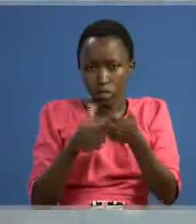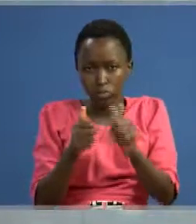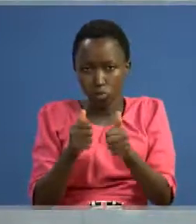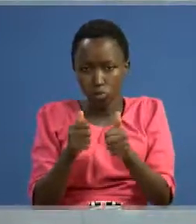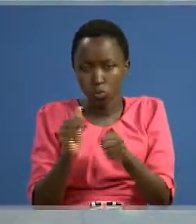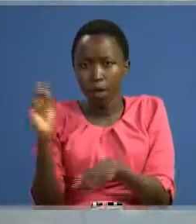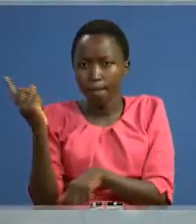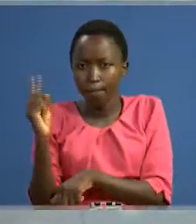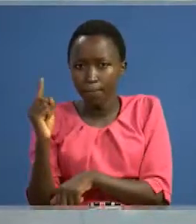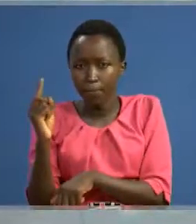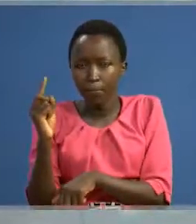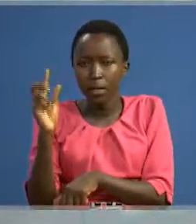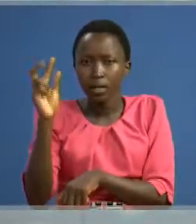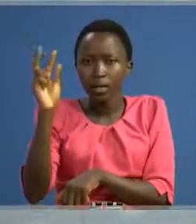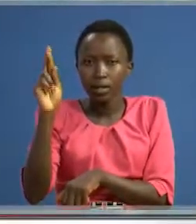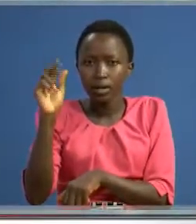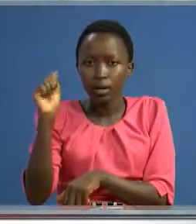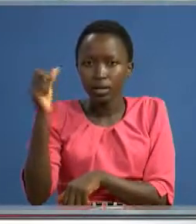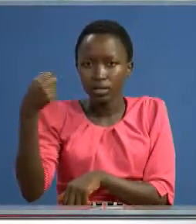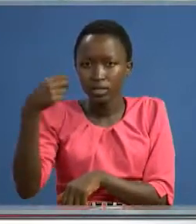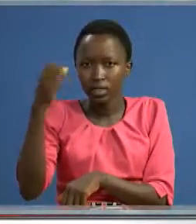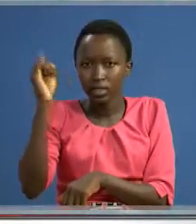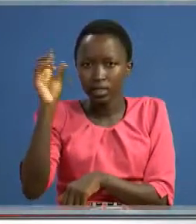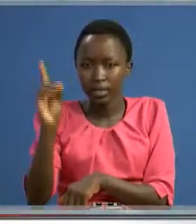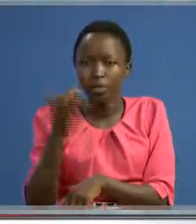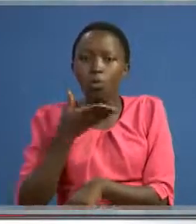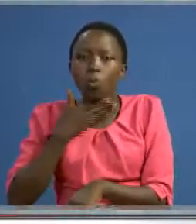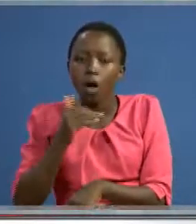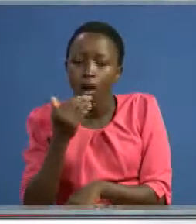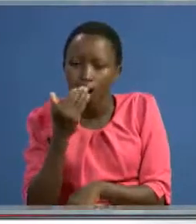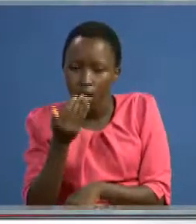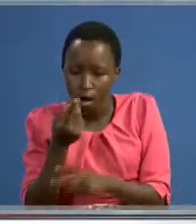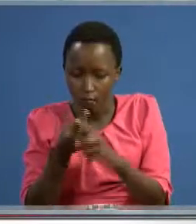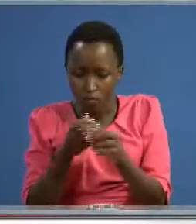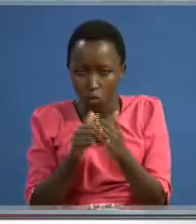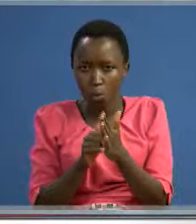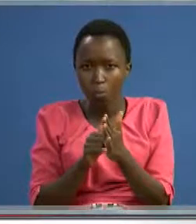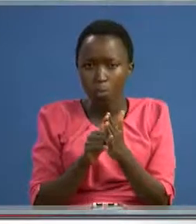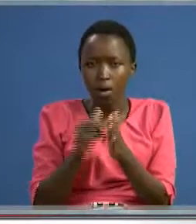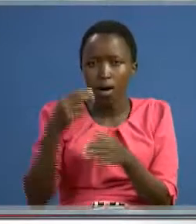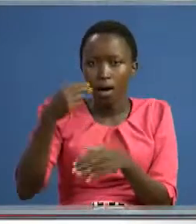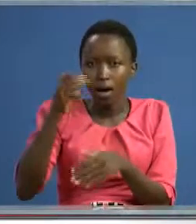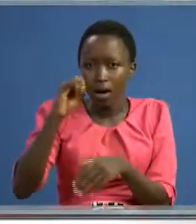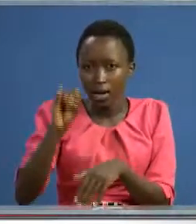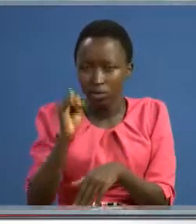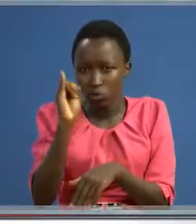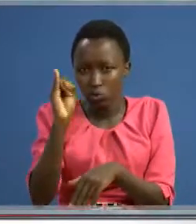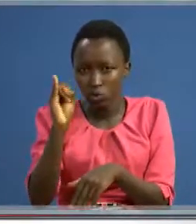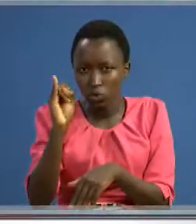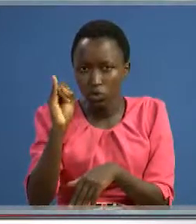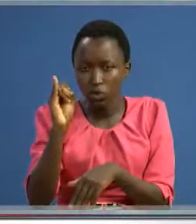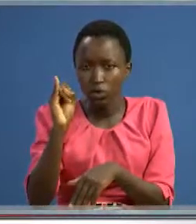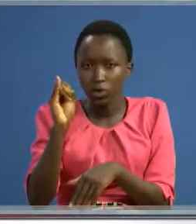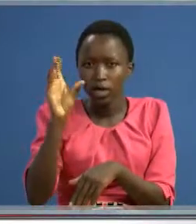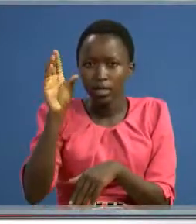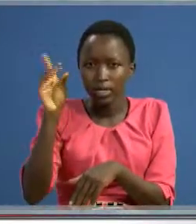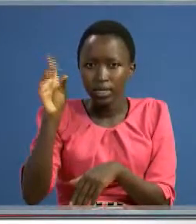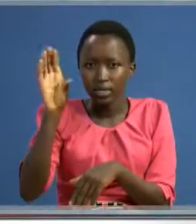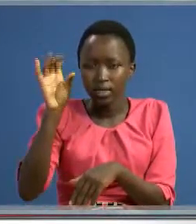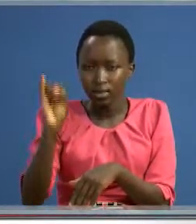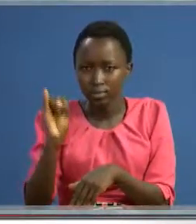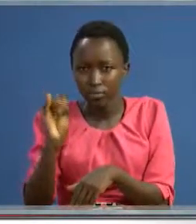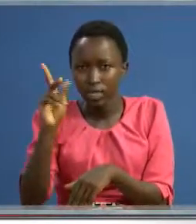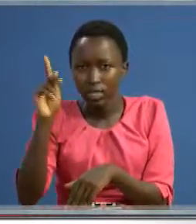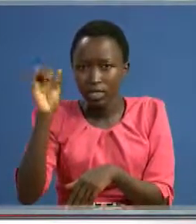Cabinet Secretary Rashid Echesa wants answers from Director of Public Prosecution Noordin Haji, Director of Criminal Investigations